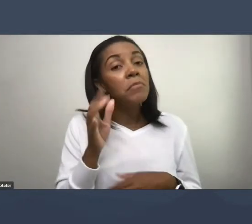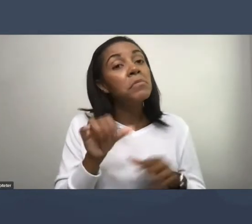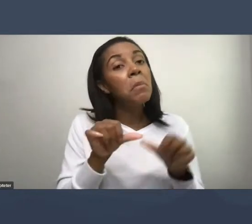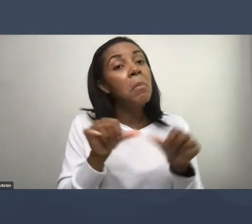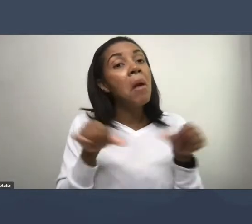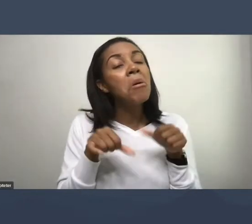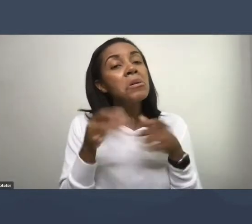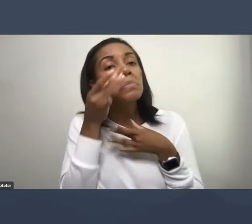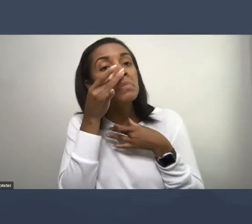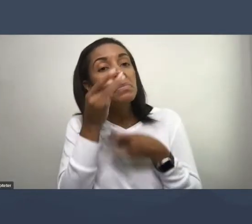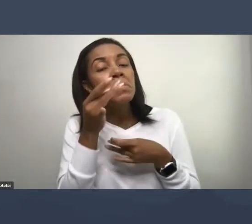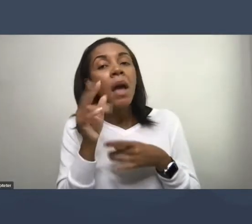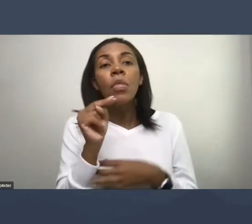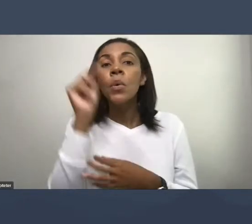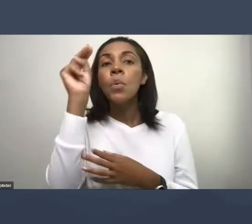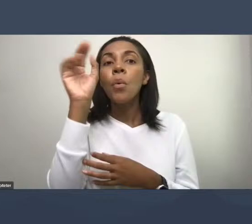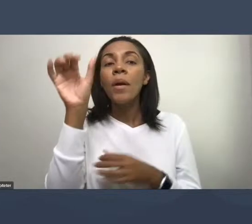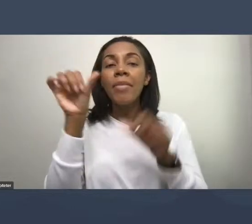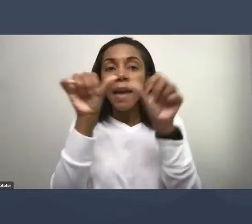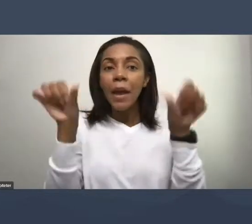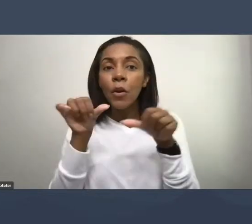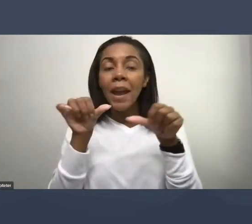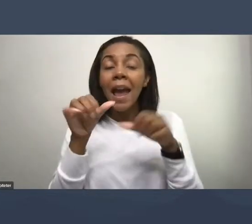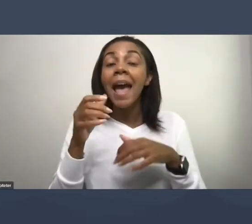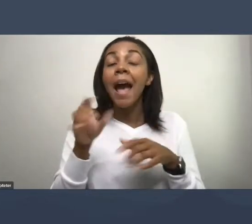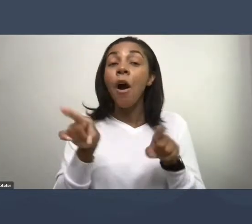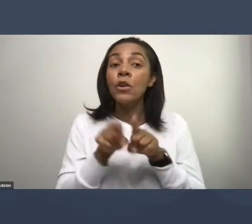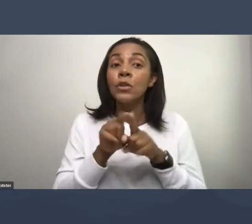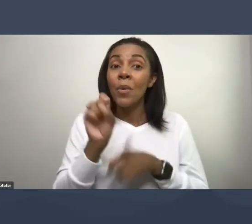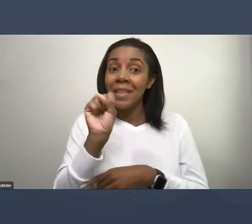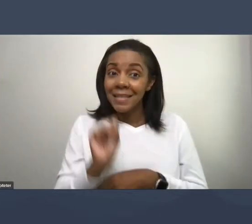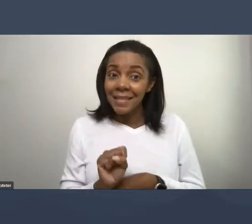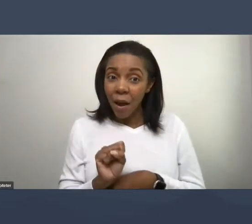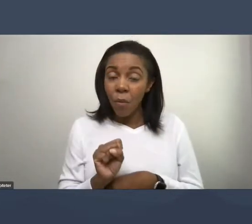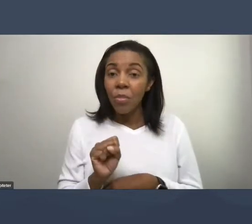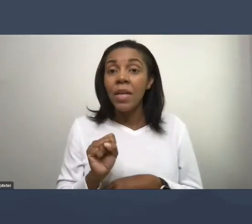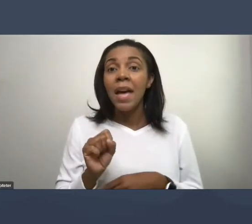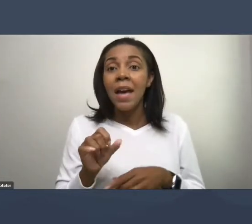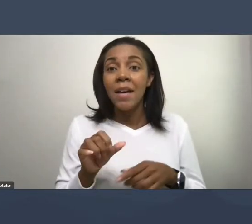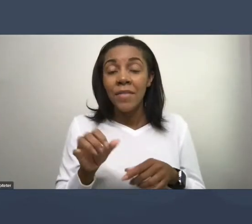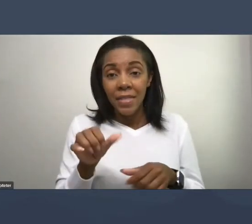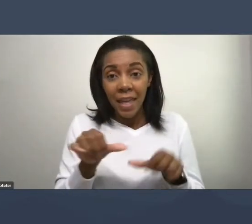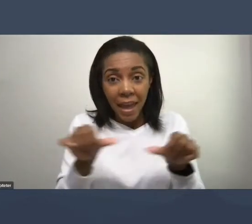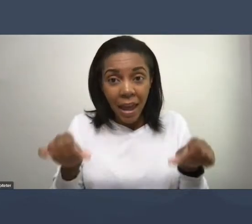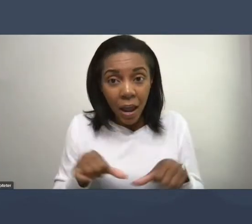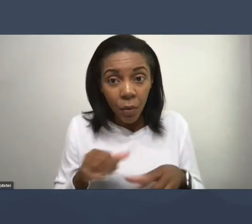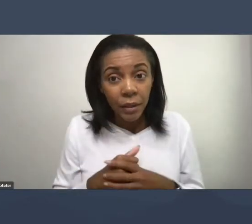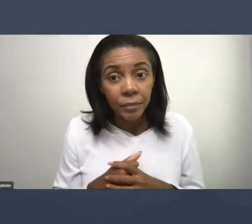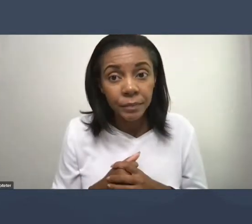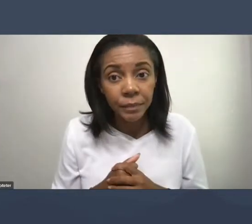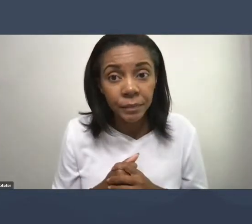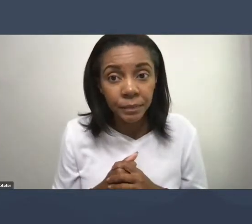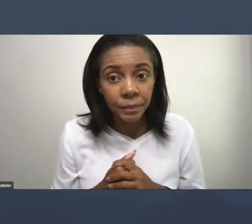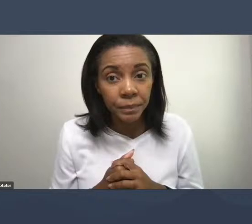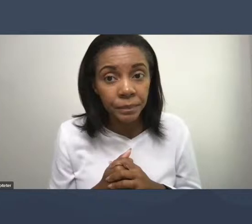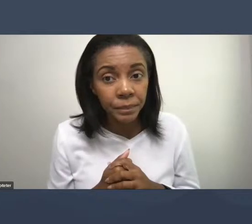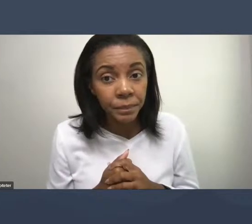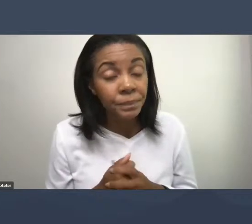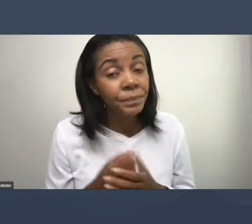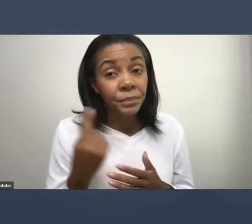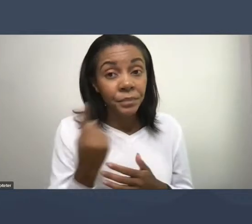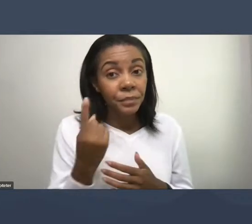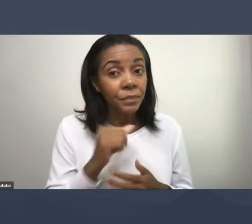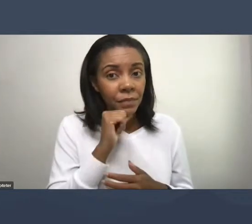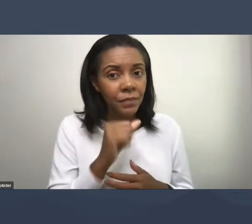area as well as the south side of the east area. And those two areas were elevated readings, something we had not seen